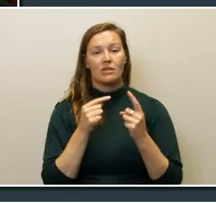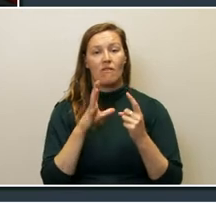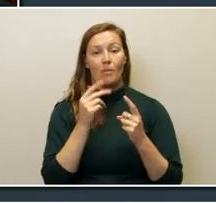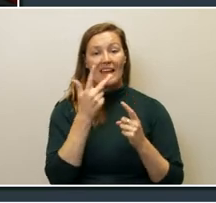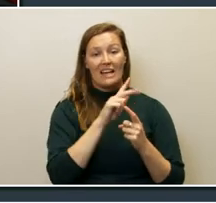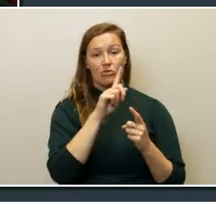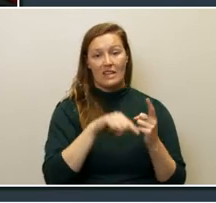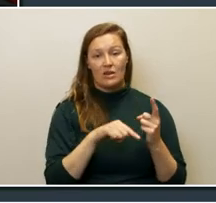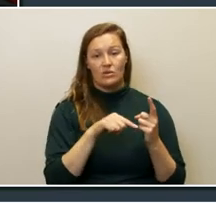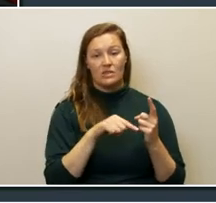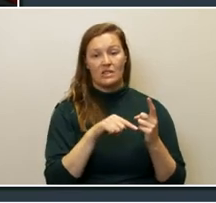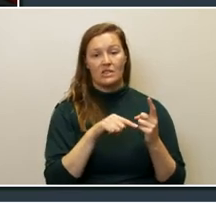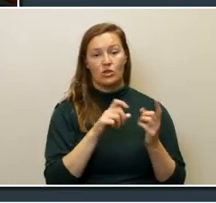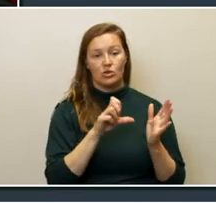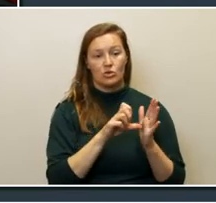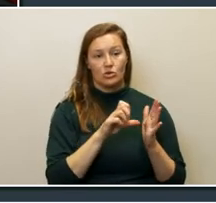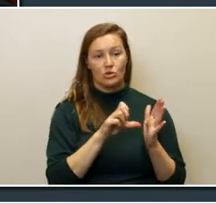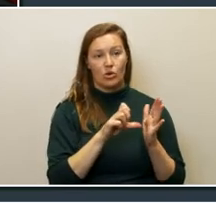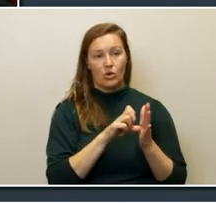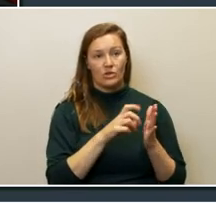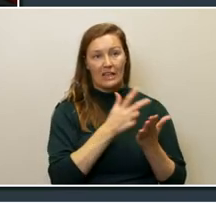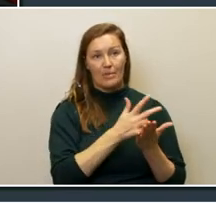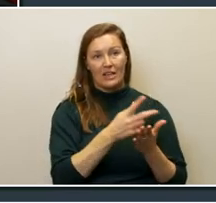the 800,000 car park to the